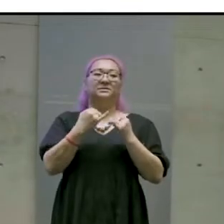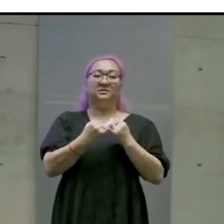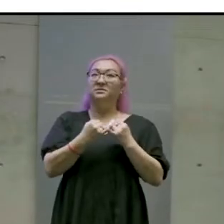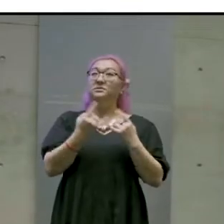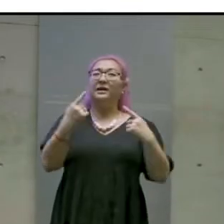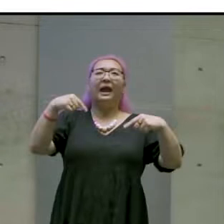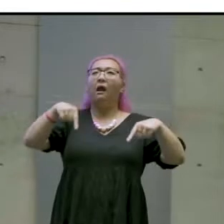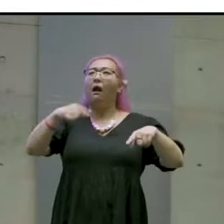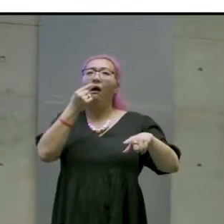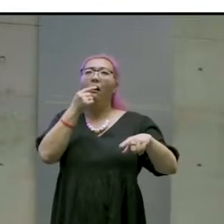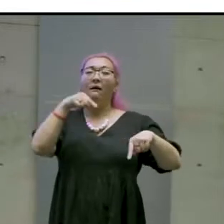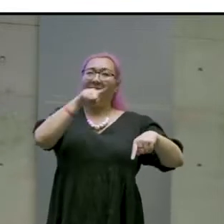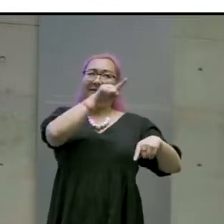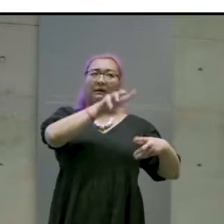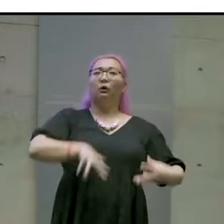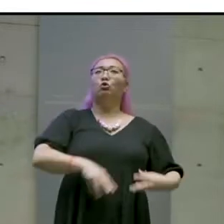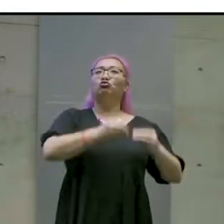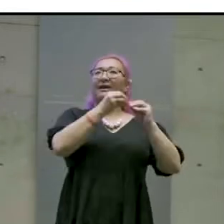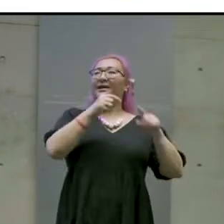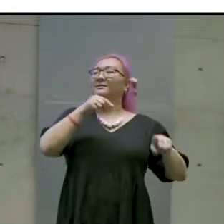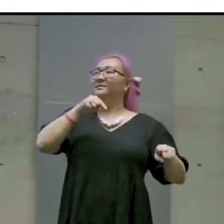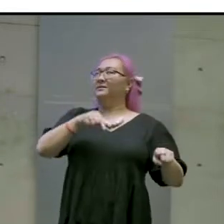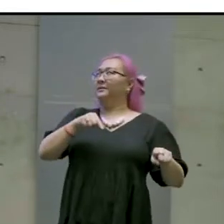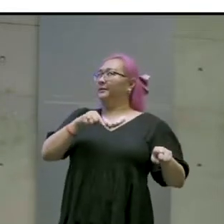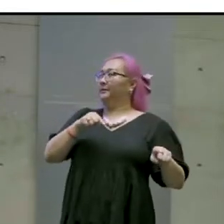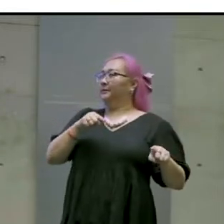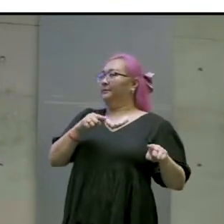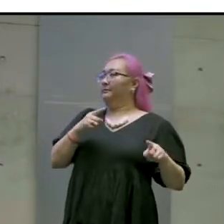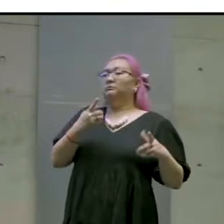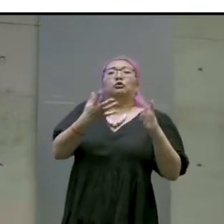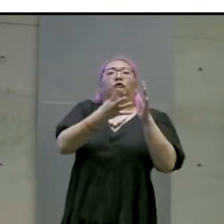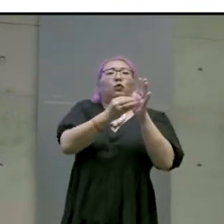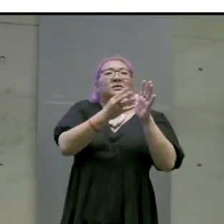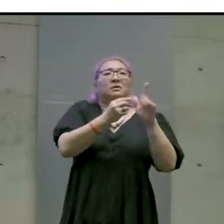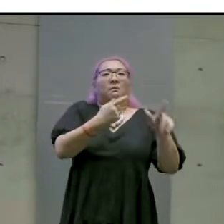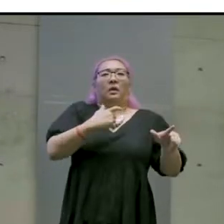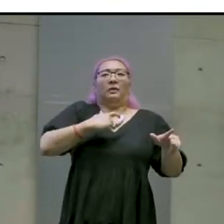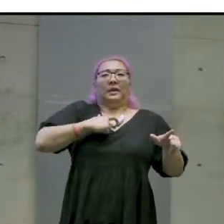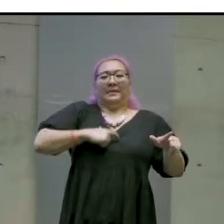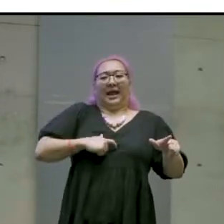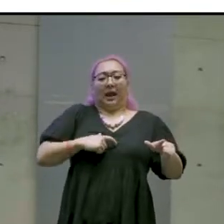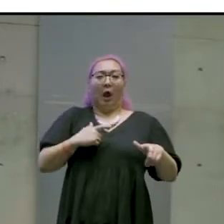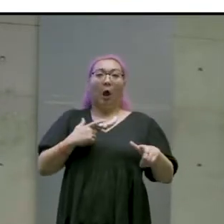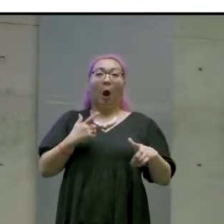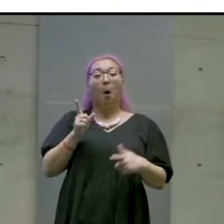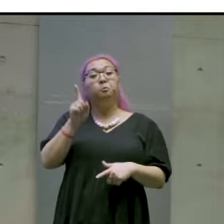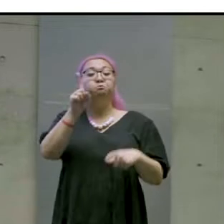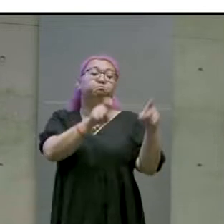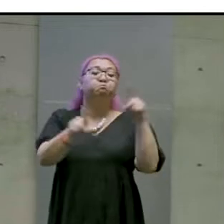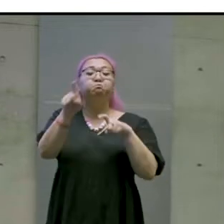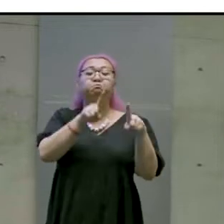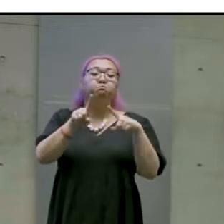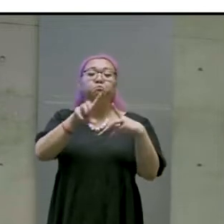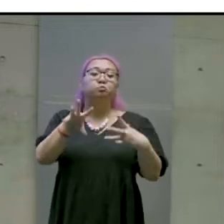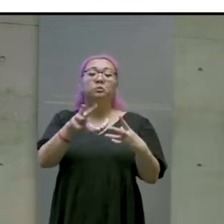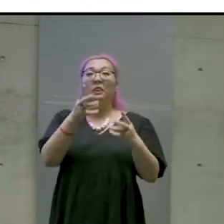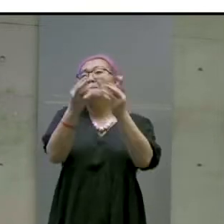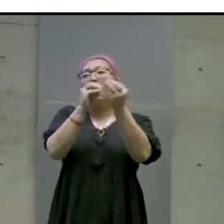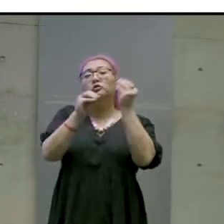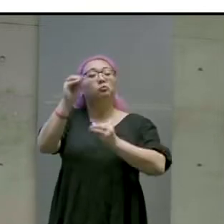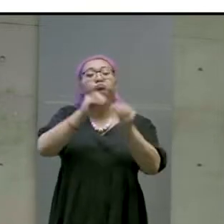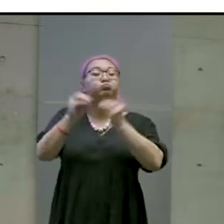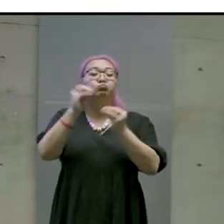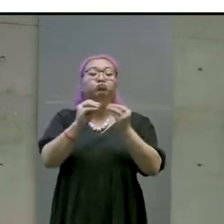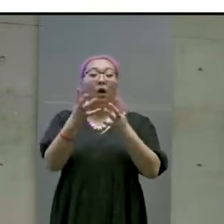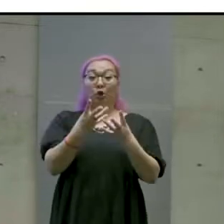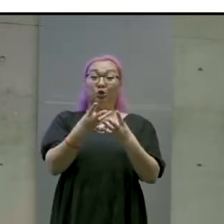player plays and they've decided to solve a puzzle in a certain way, as far as they're concerned, that's the only solution. They weren't even